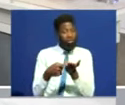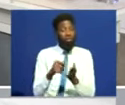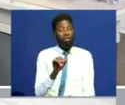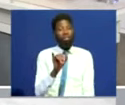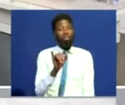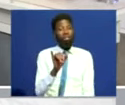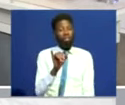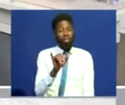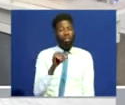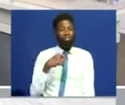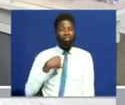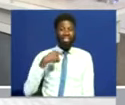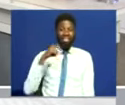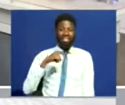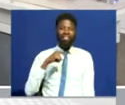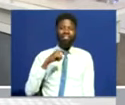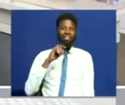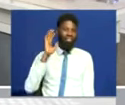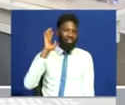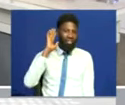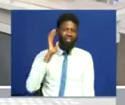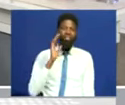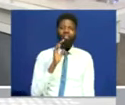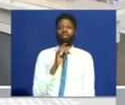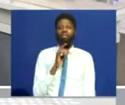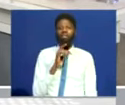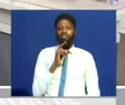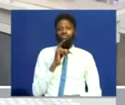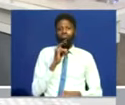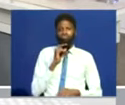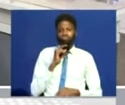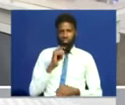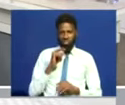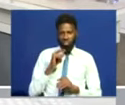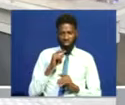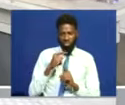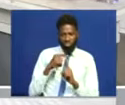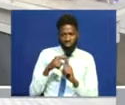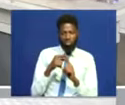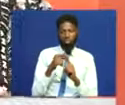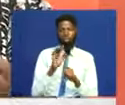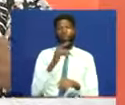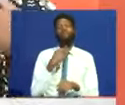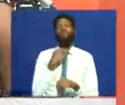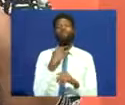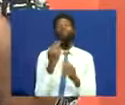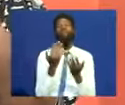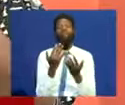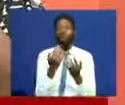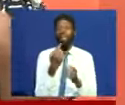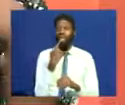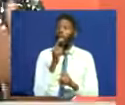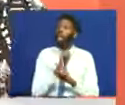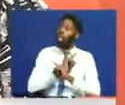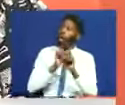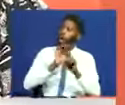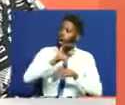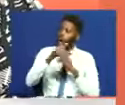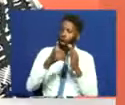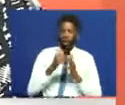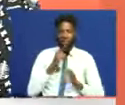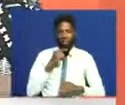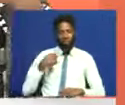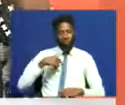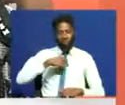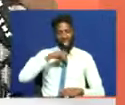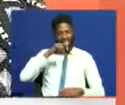I need to hear the voices of the good men. Where are the good men? Mm-hmm. Where are you? Not just saying not all men. Yes. We need you to